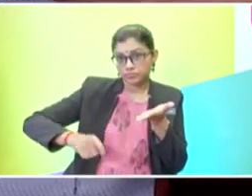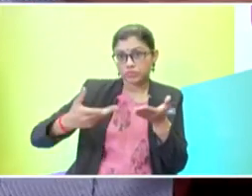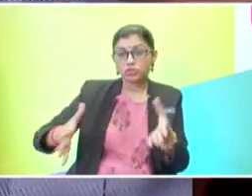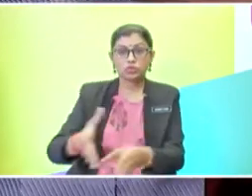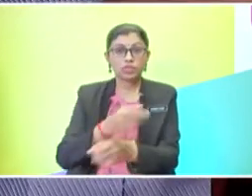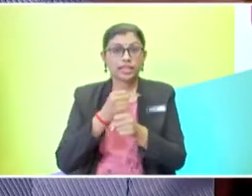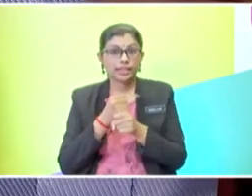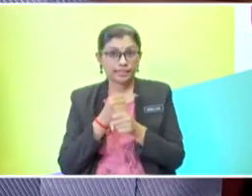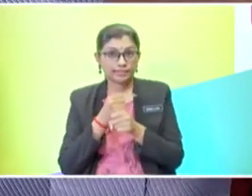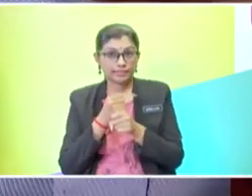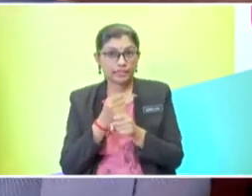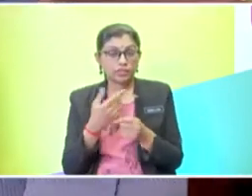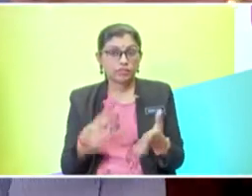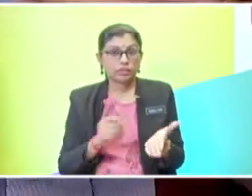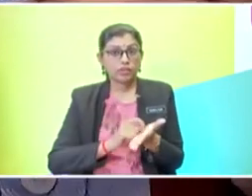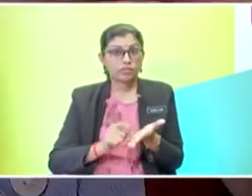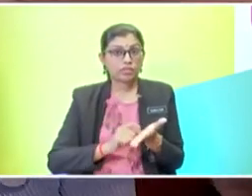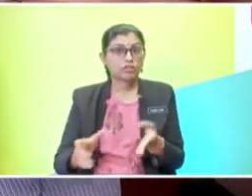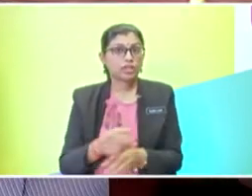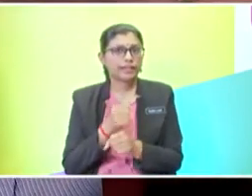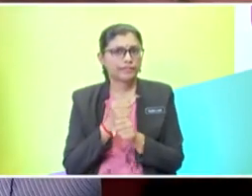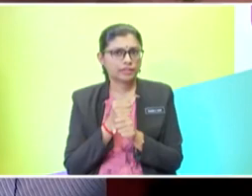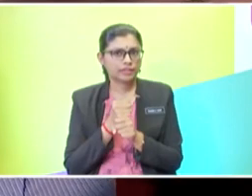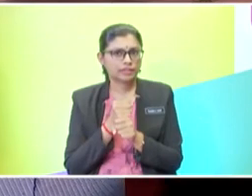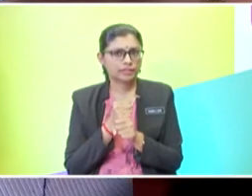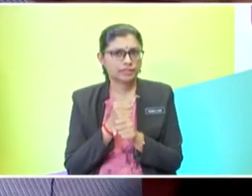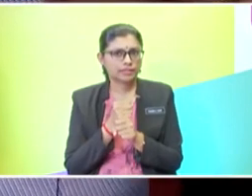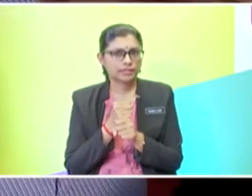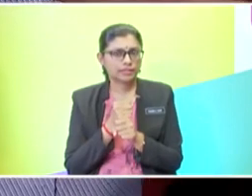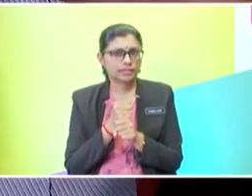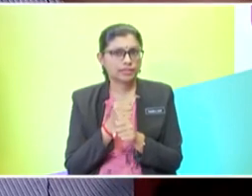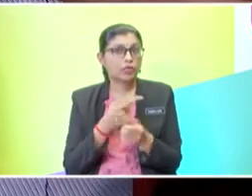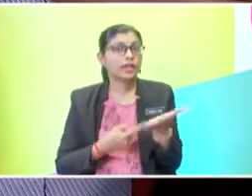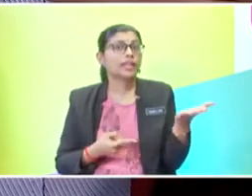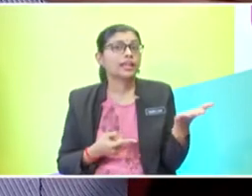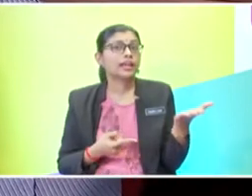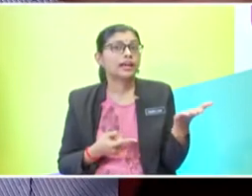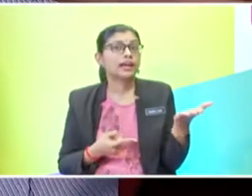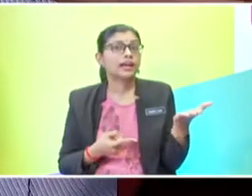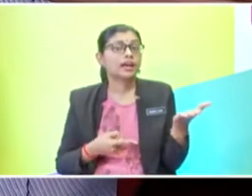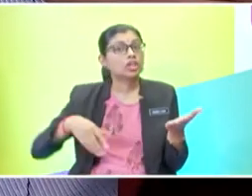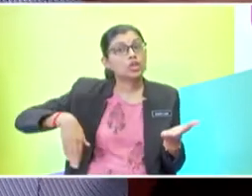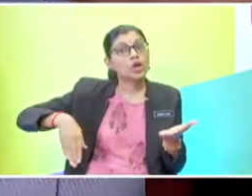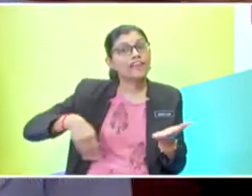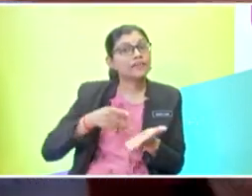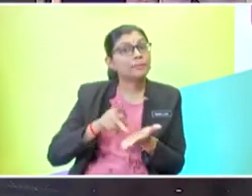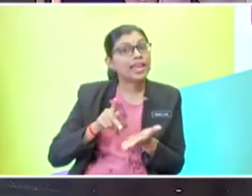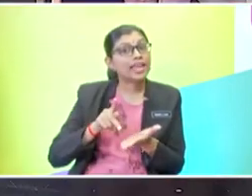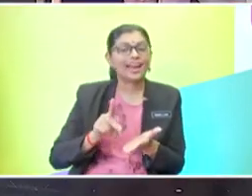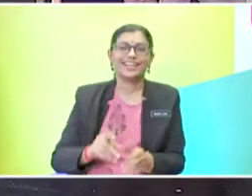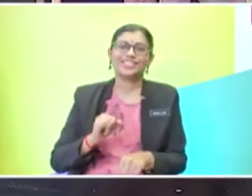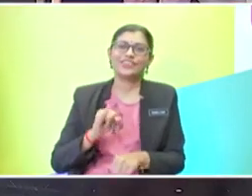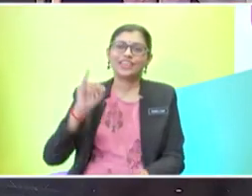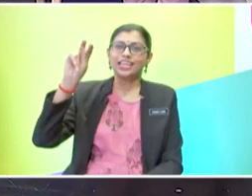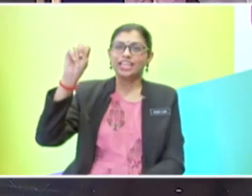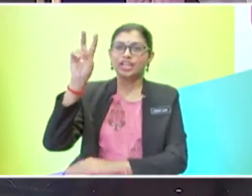bit more detailed, I yes, would believe. Yes, about so, good and service that yes. you received. So this is an invoice? Yeah, you're right. An